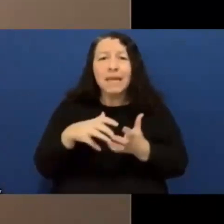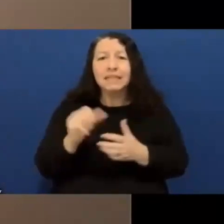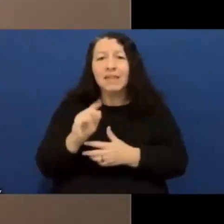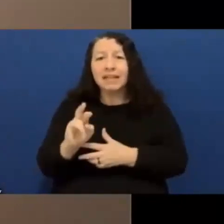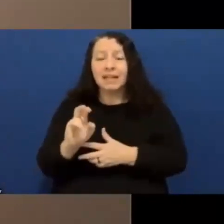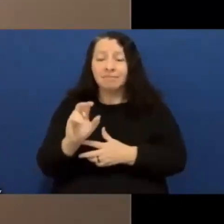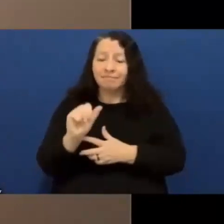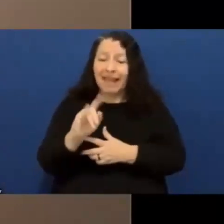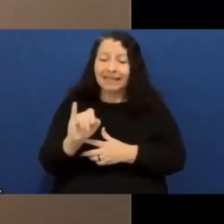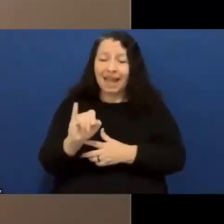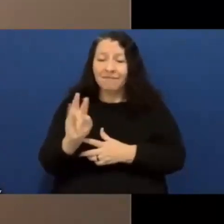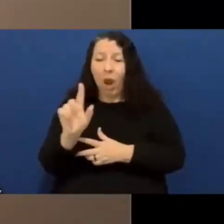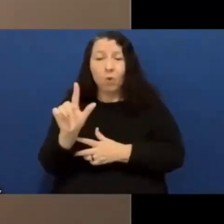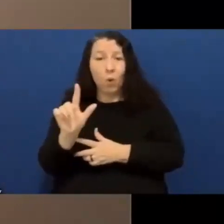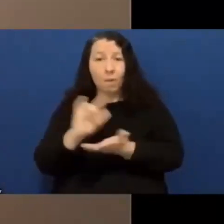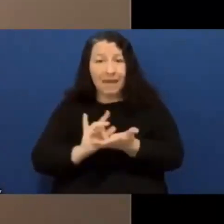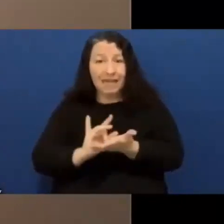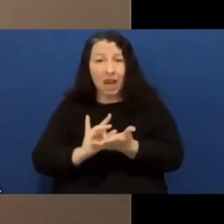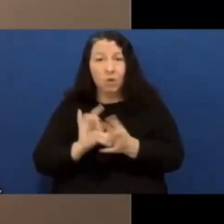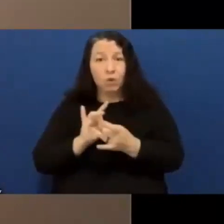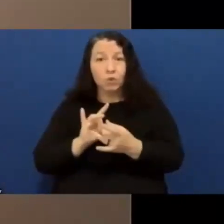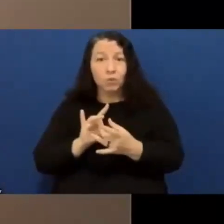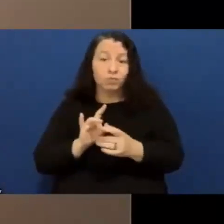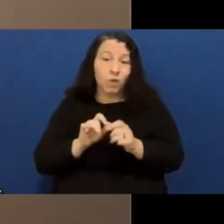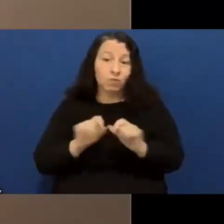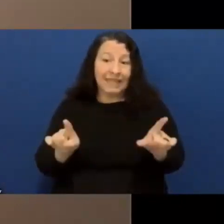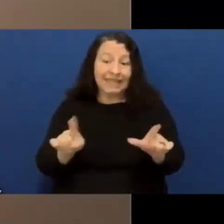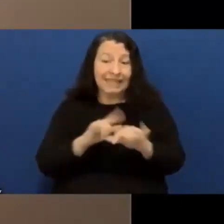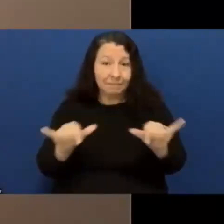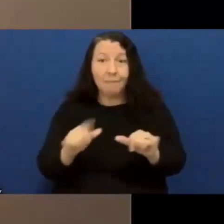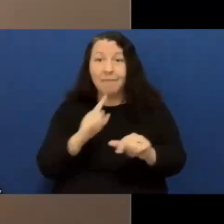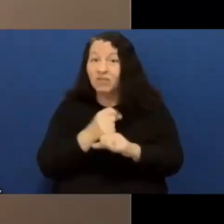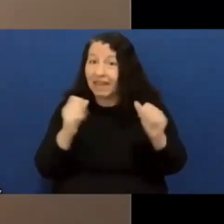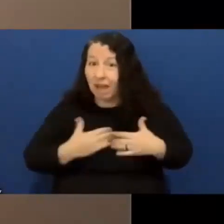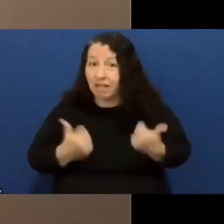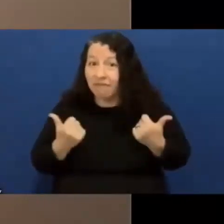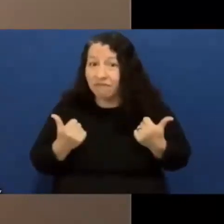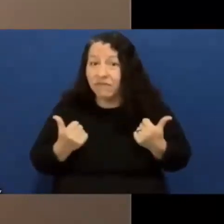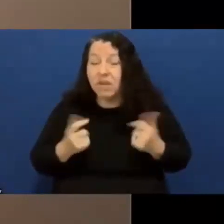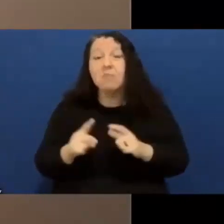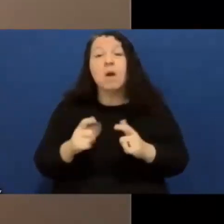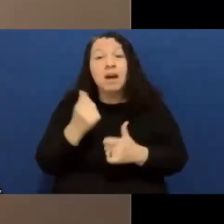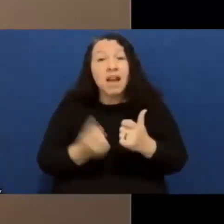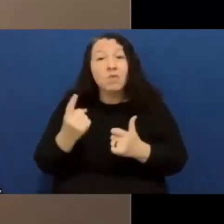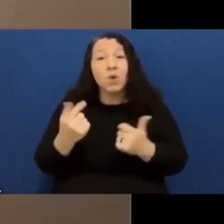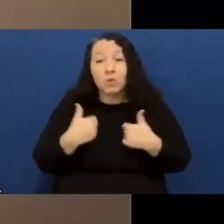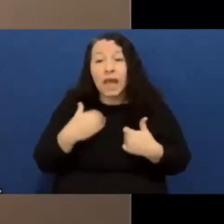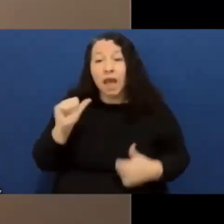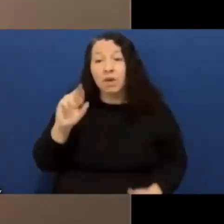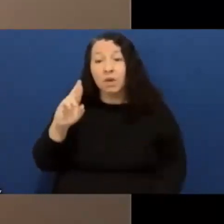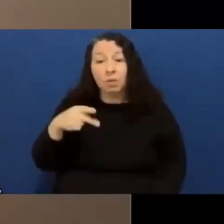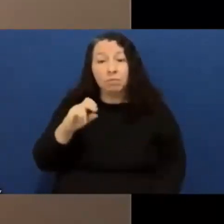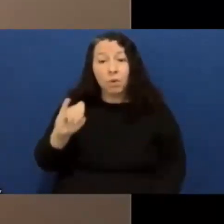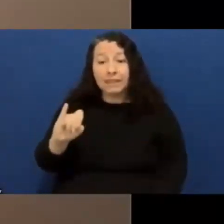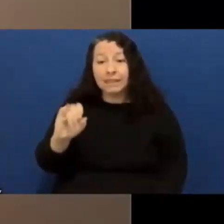it saved my life. But everyone that had had Kaposi sarcoma in their lungs before